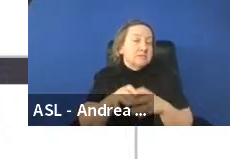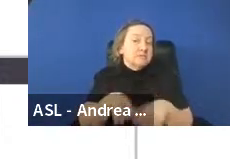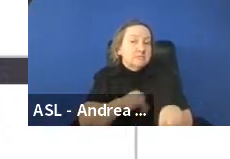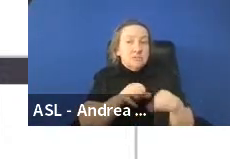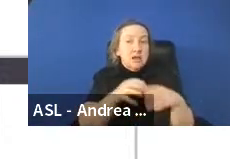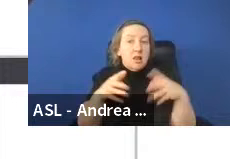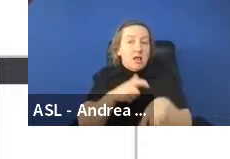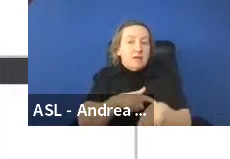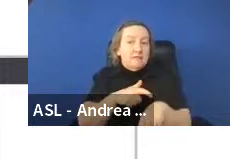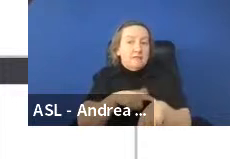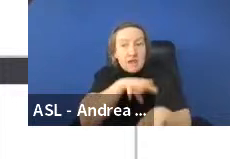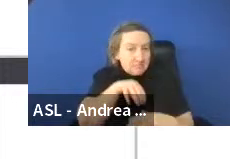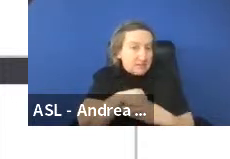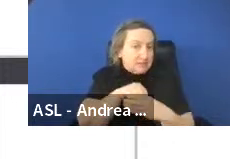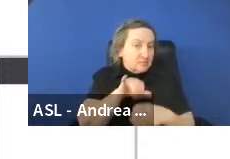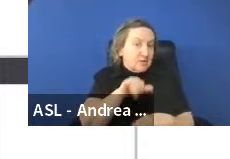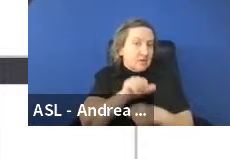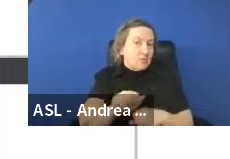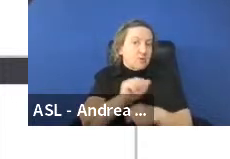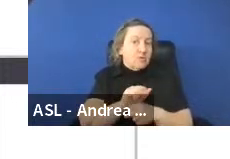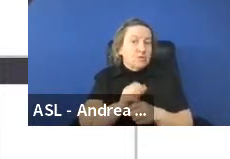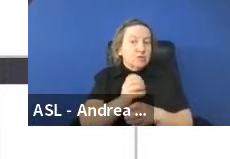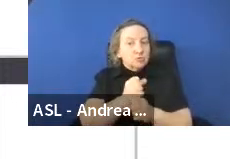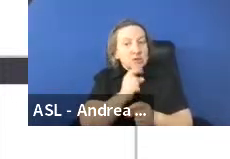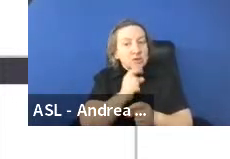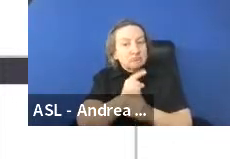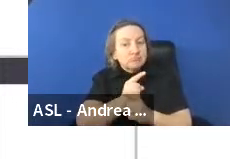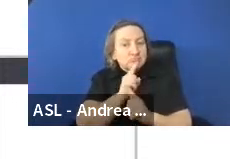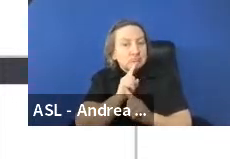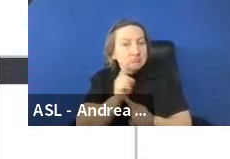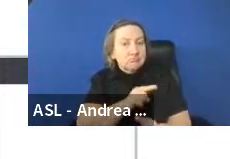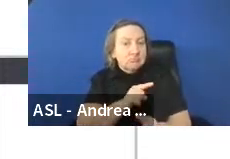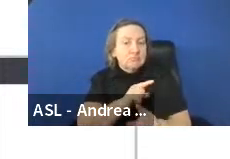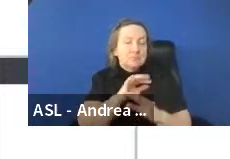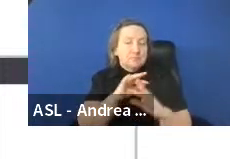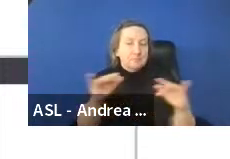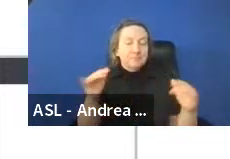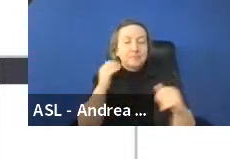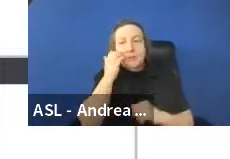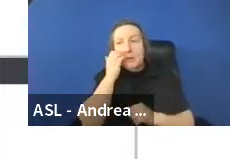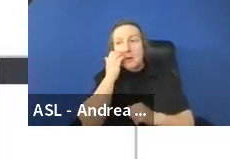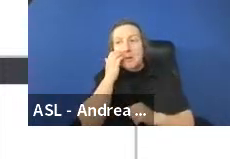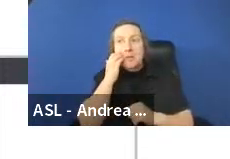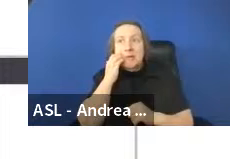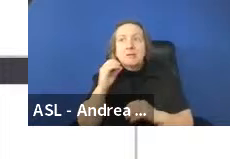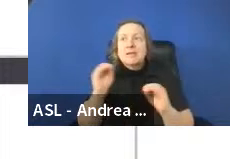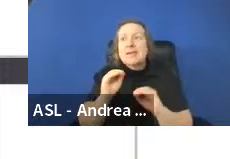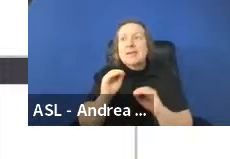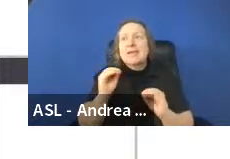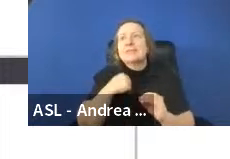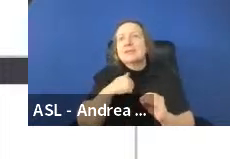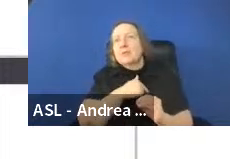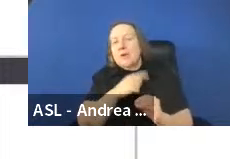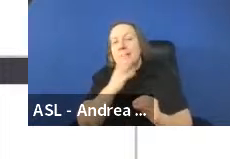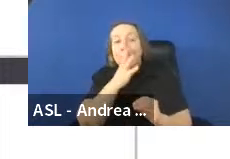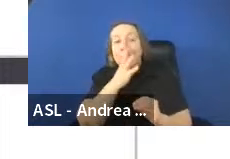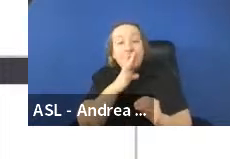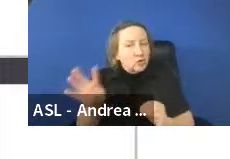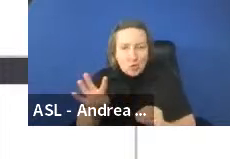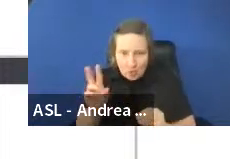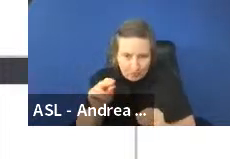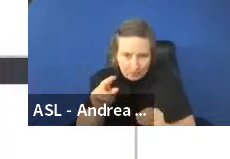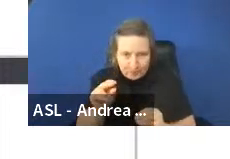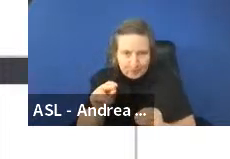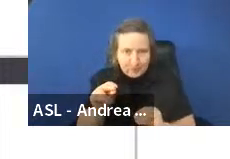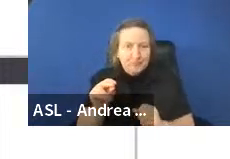this effort to get those answers for you. So it's not anything that we are ignoring. It's